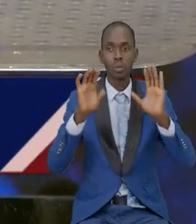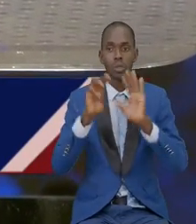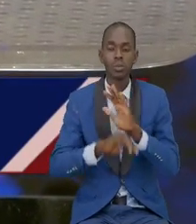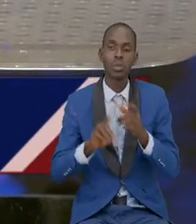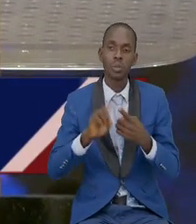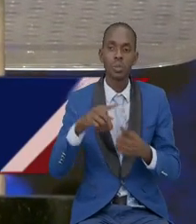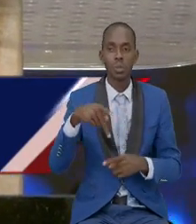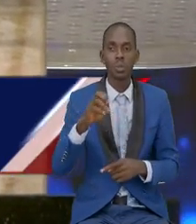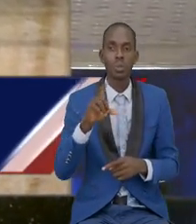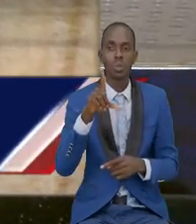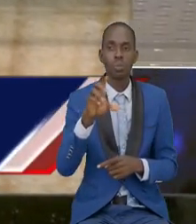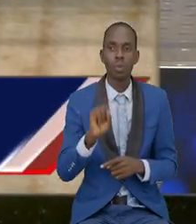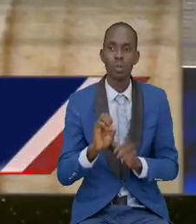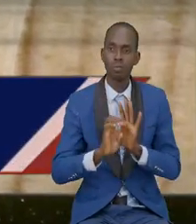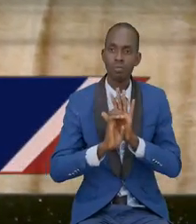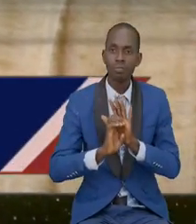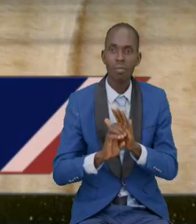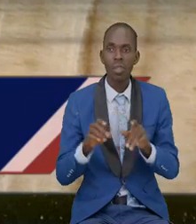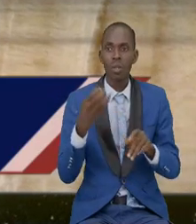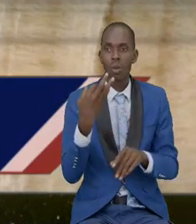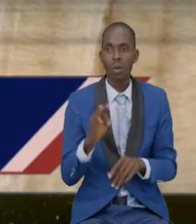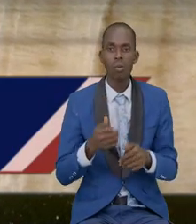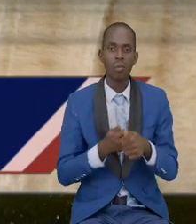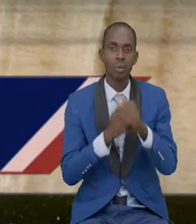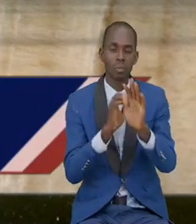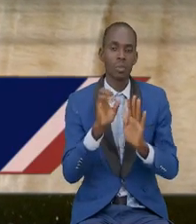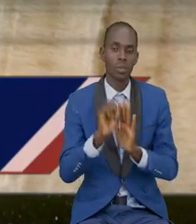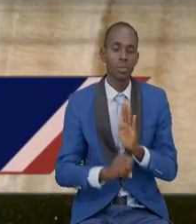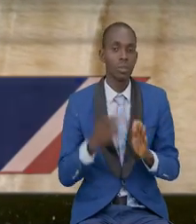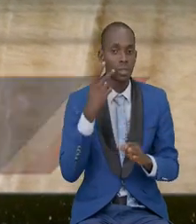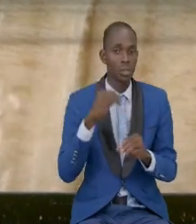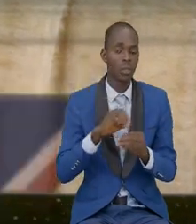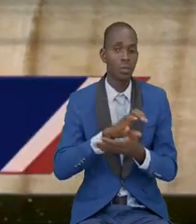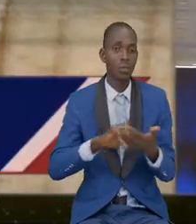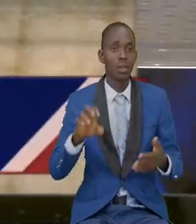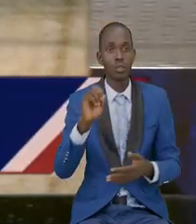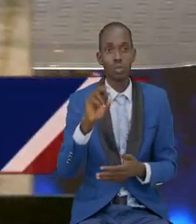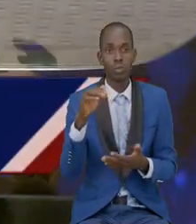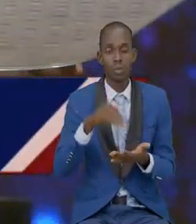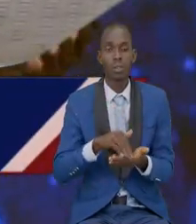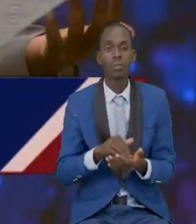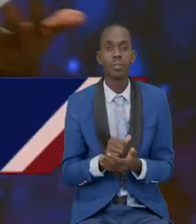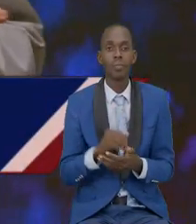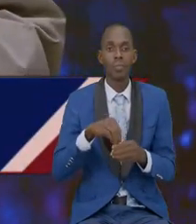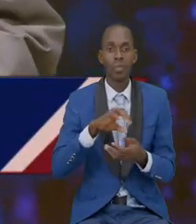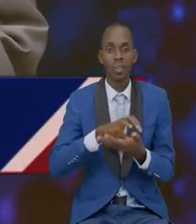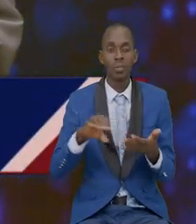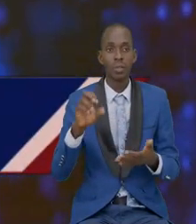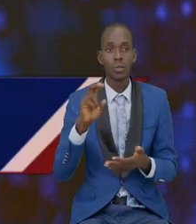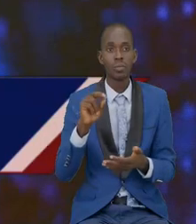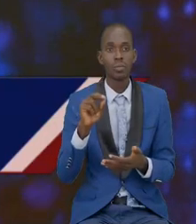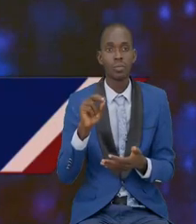of apostleship. He declares this in verse 12. Look at that verse 12. It says, brethren, he